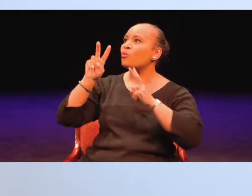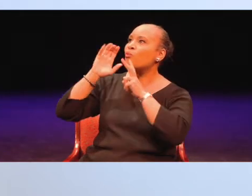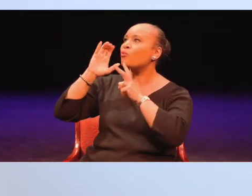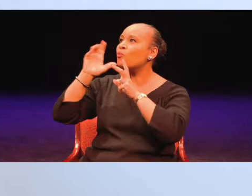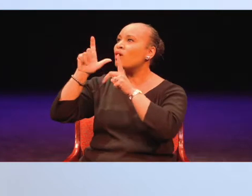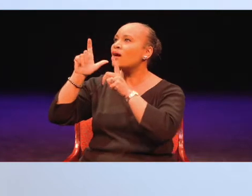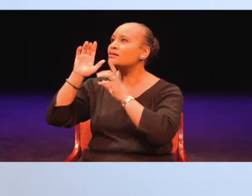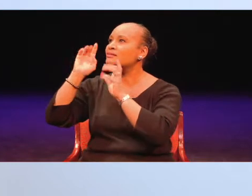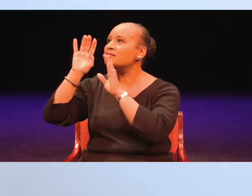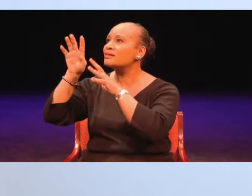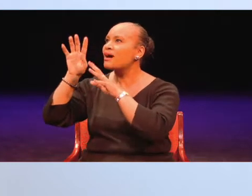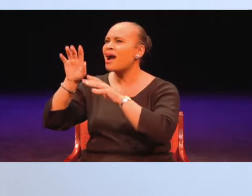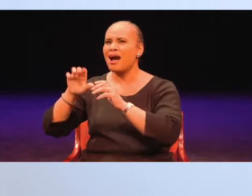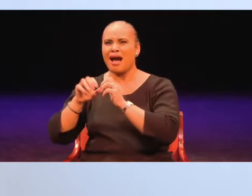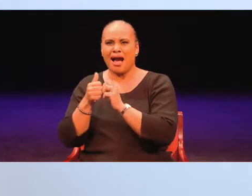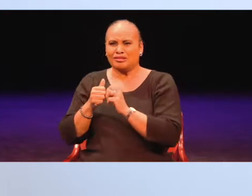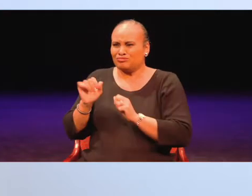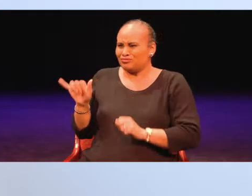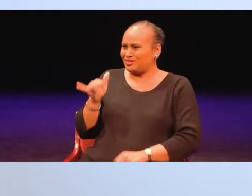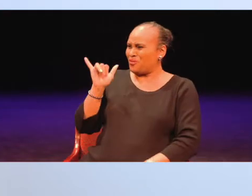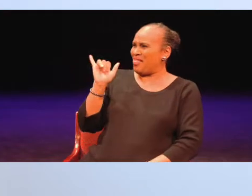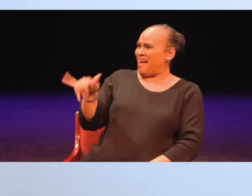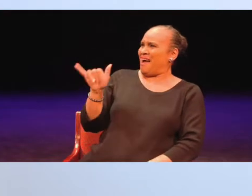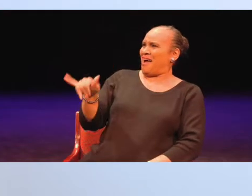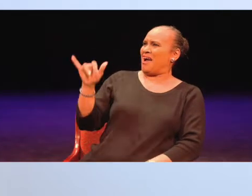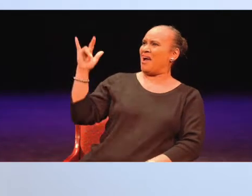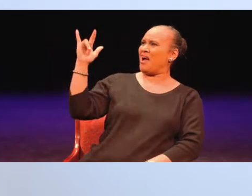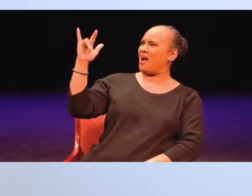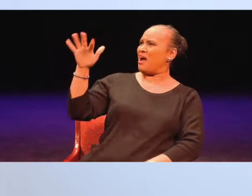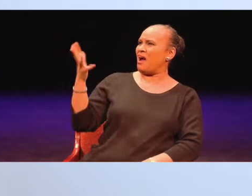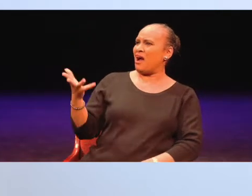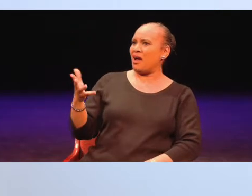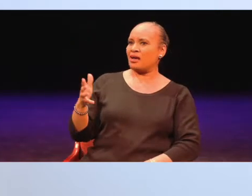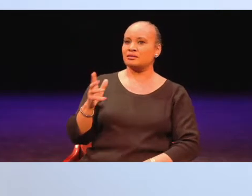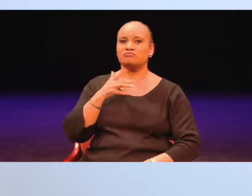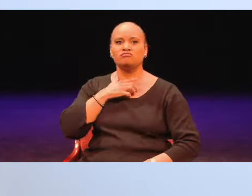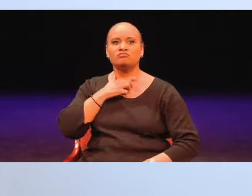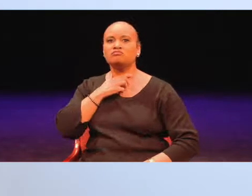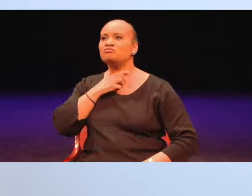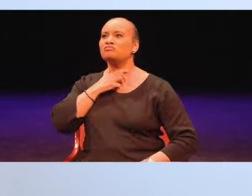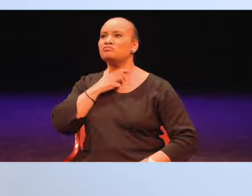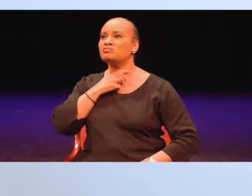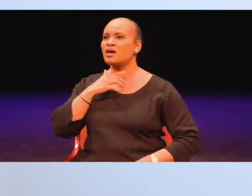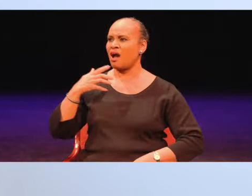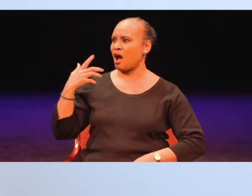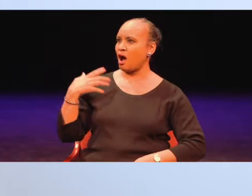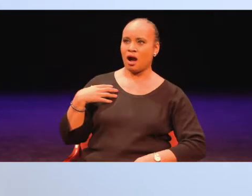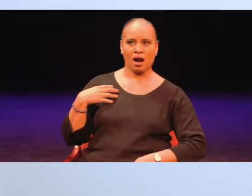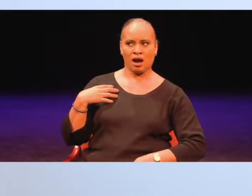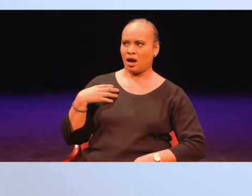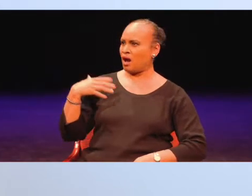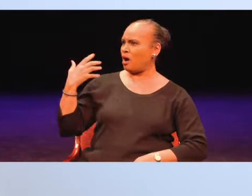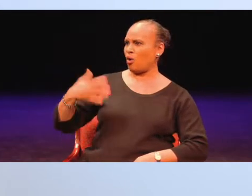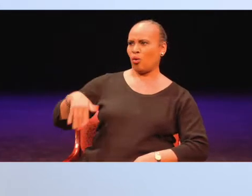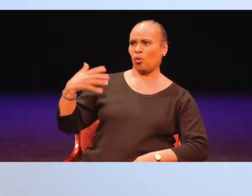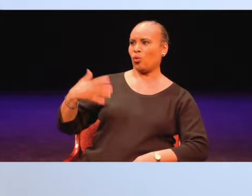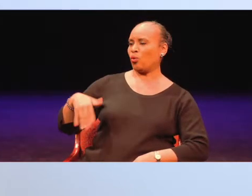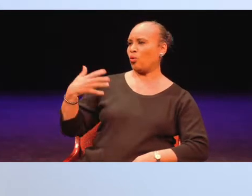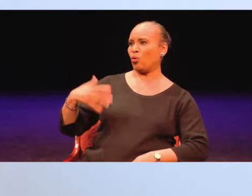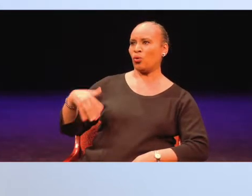sky. How's he doing that? They stretch their necks and shake their